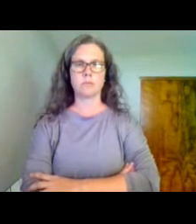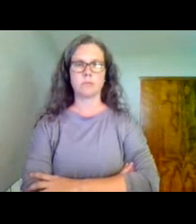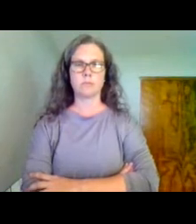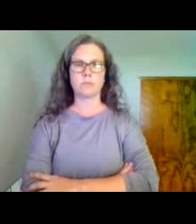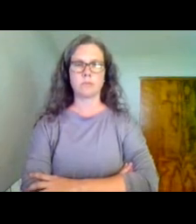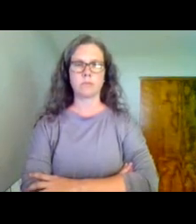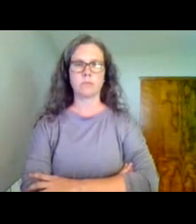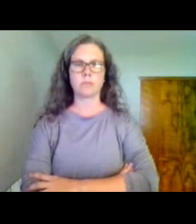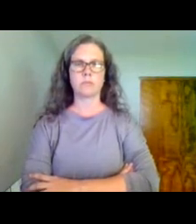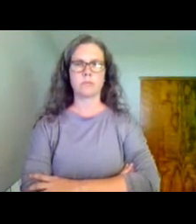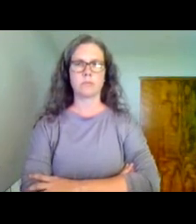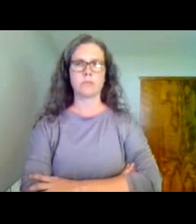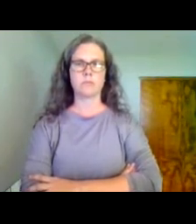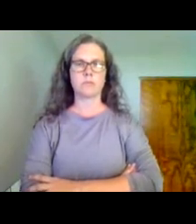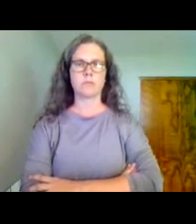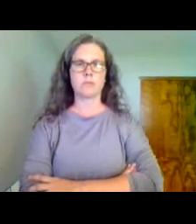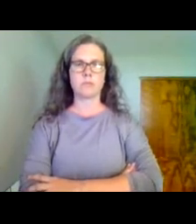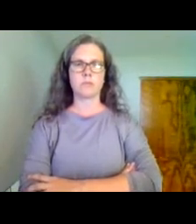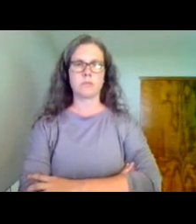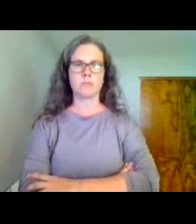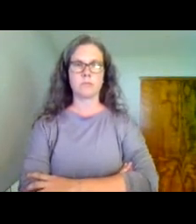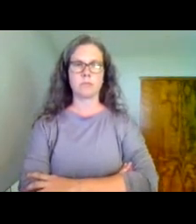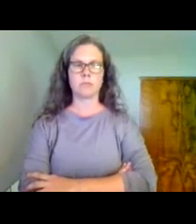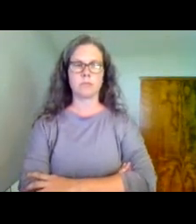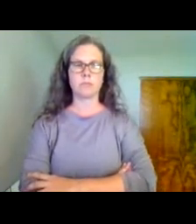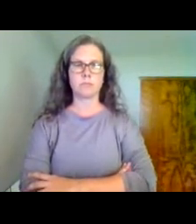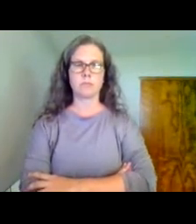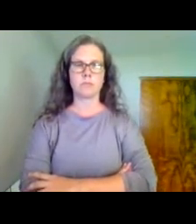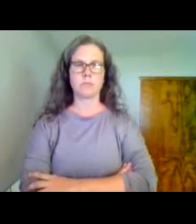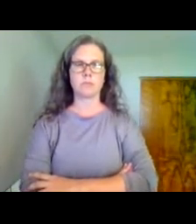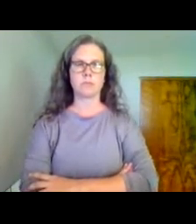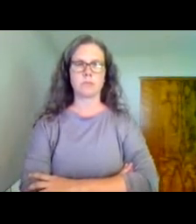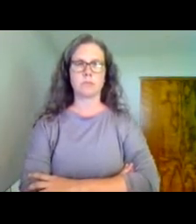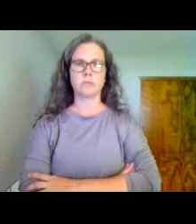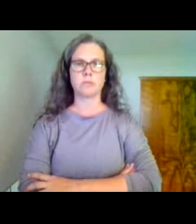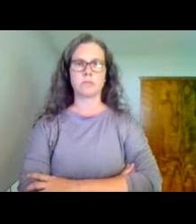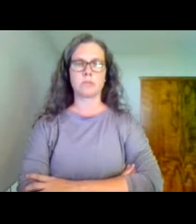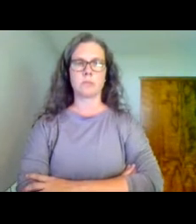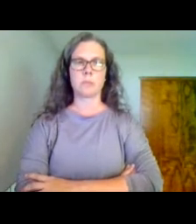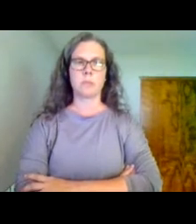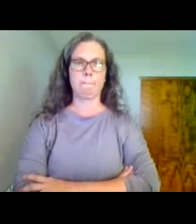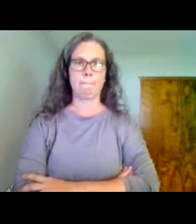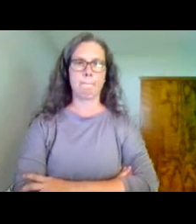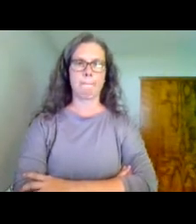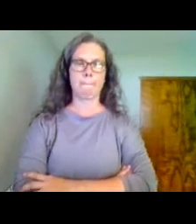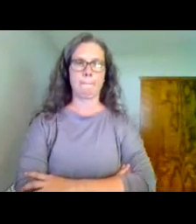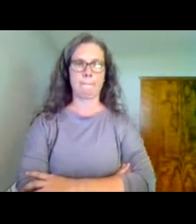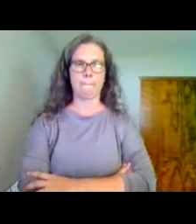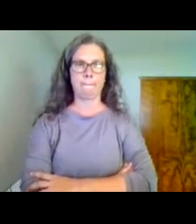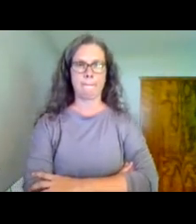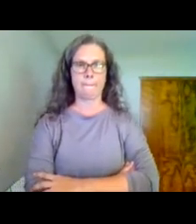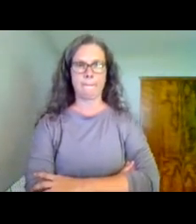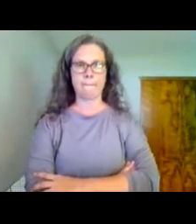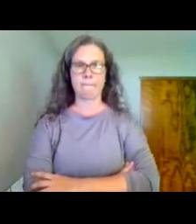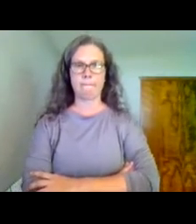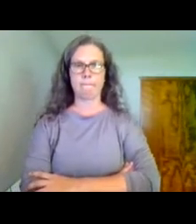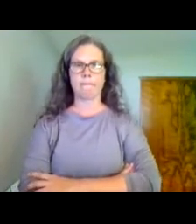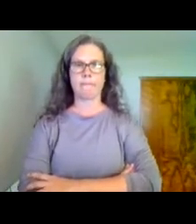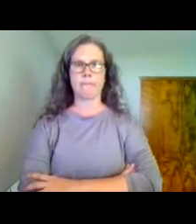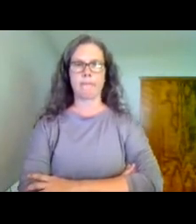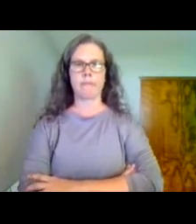disturbances, and plants will grow, whether it's the right ones or not. You can get plants to just grow back in. So you can see after year one here